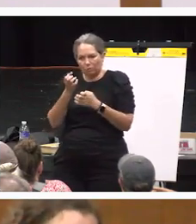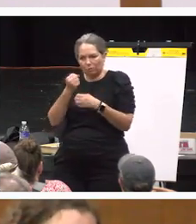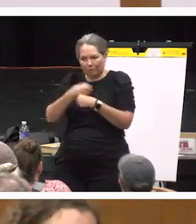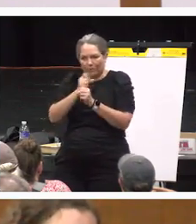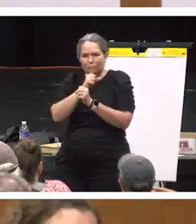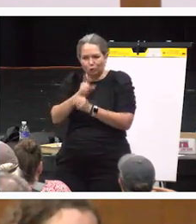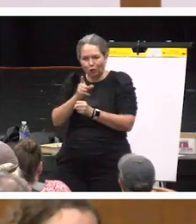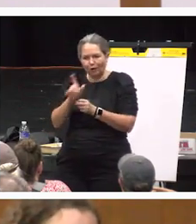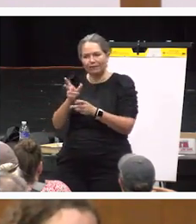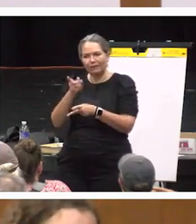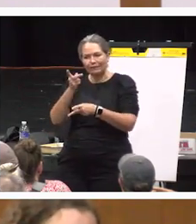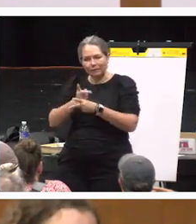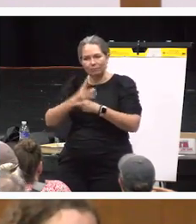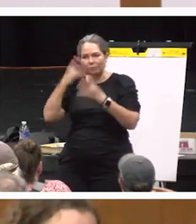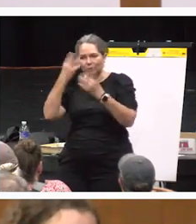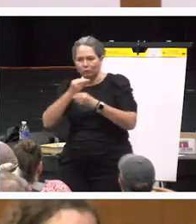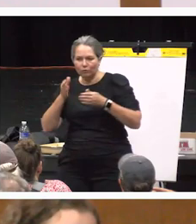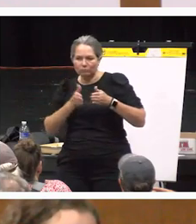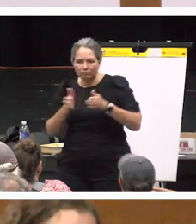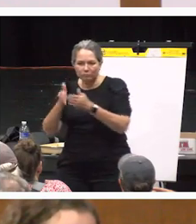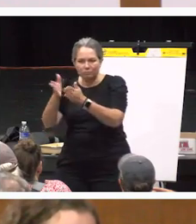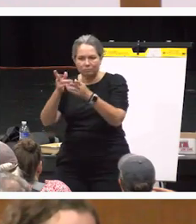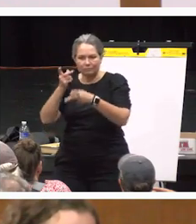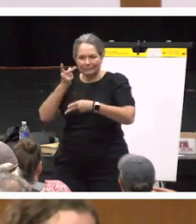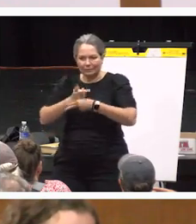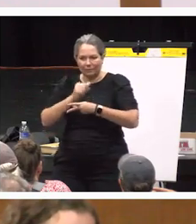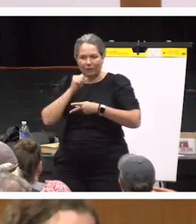commission, working with existing